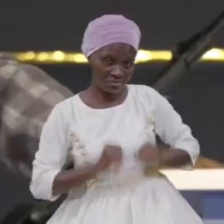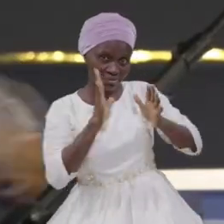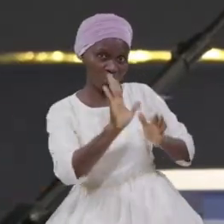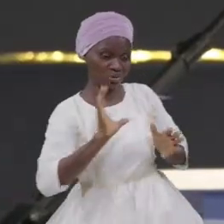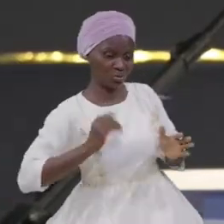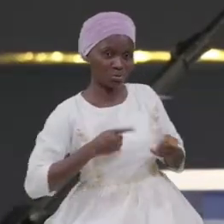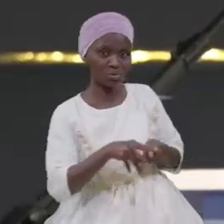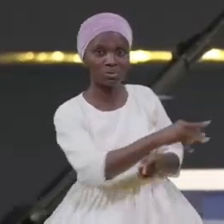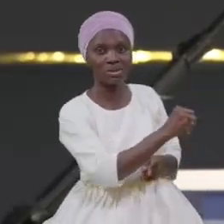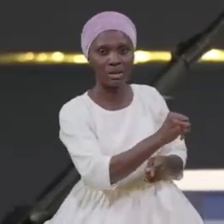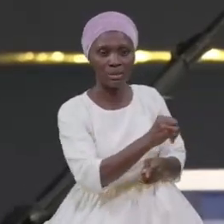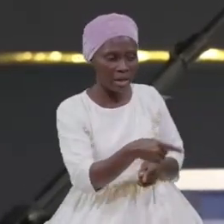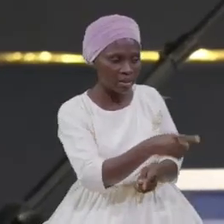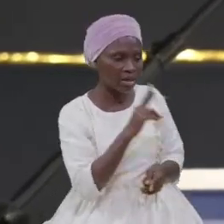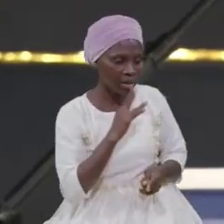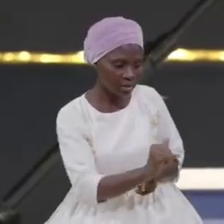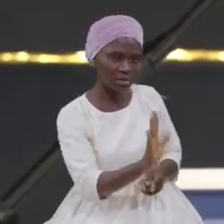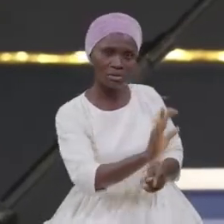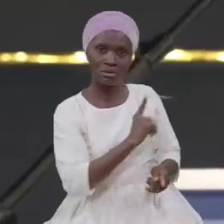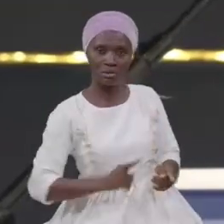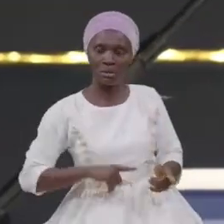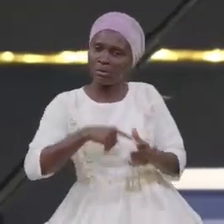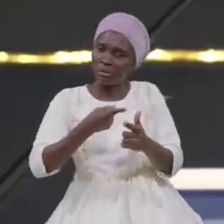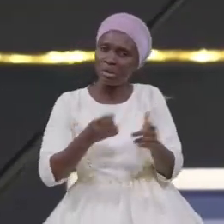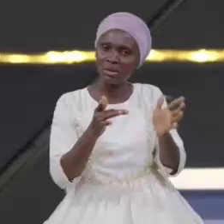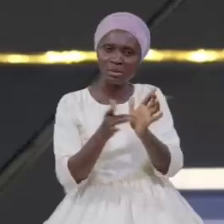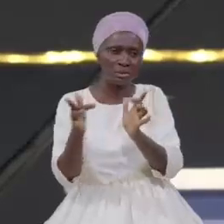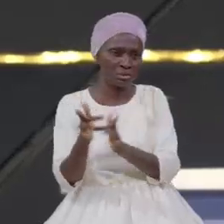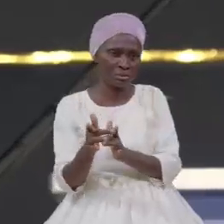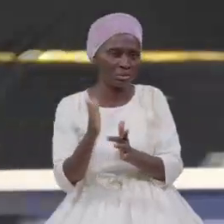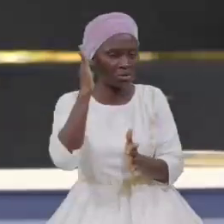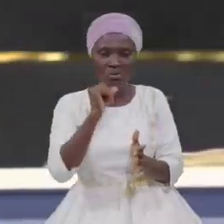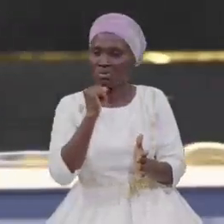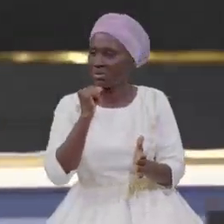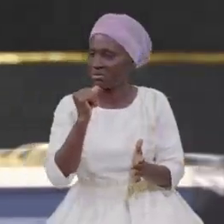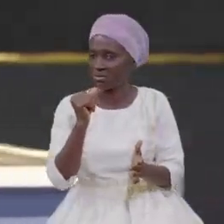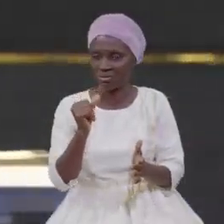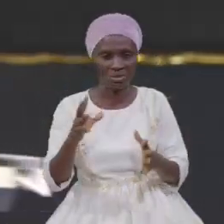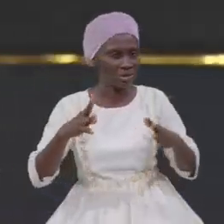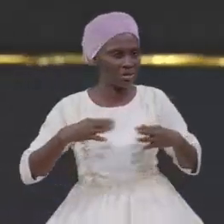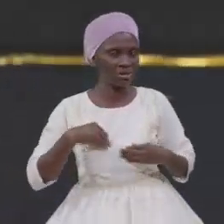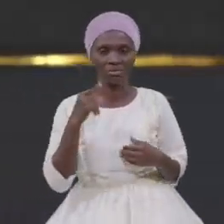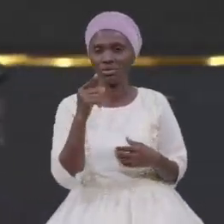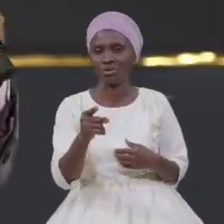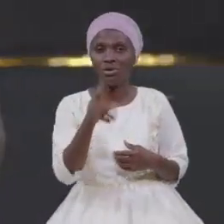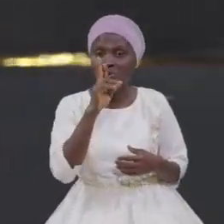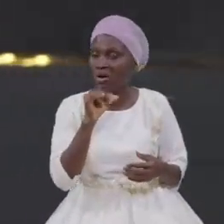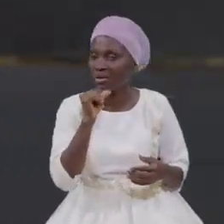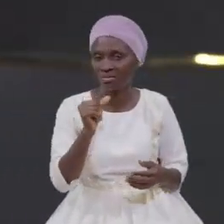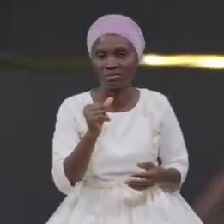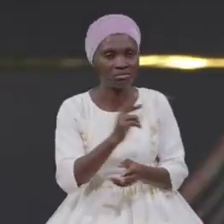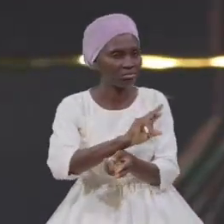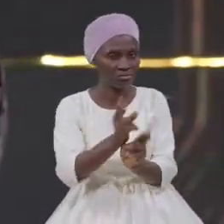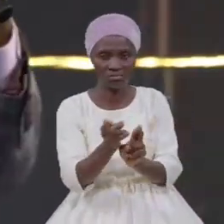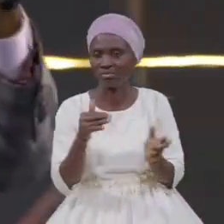Lord. And Jesus will stand aloof. You're not saved yet. You're not born again yet. But when you understand